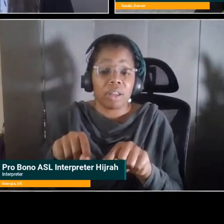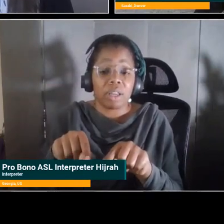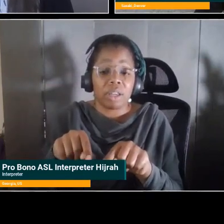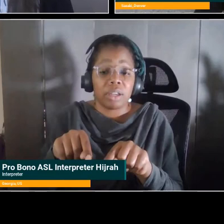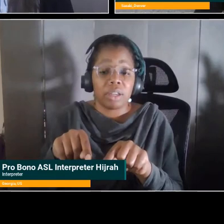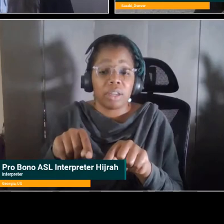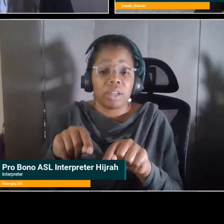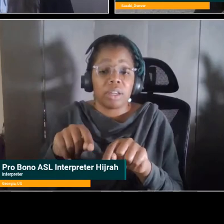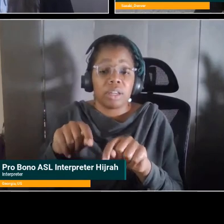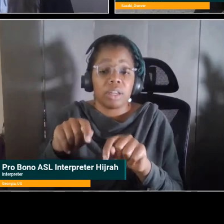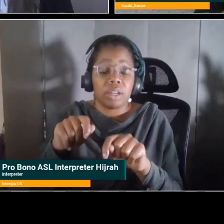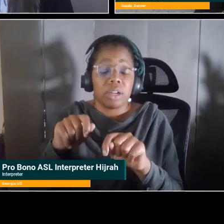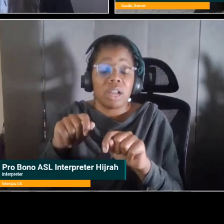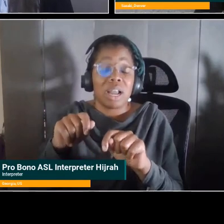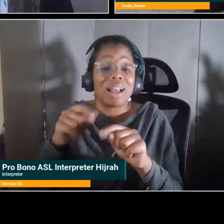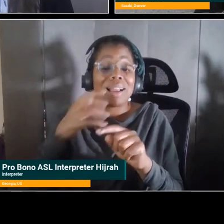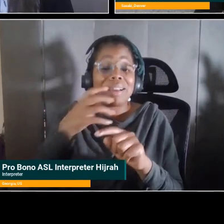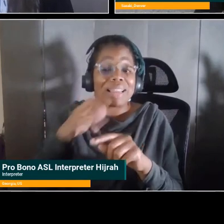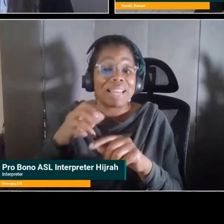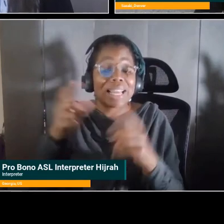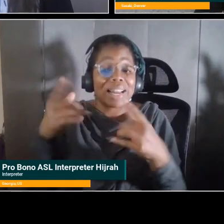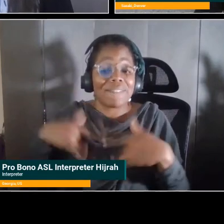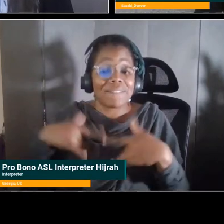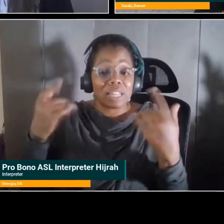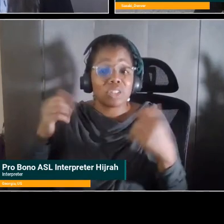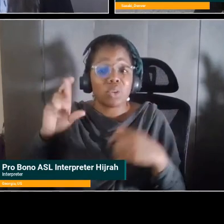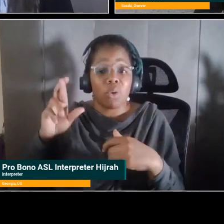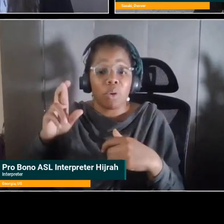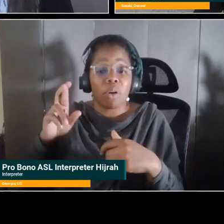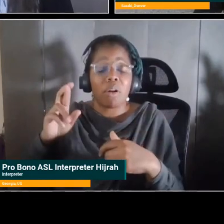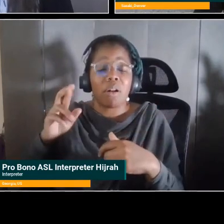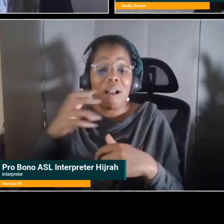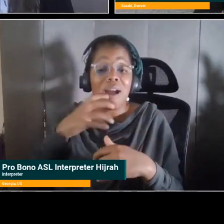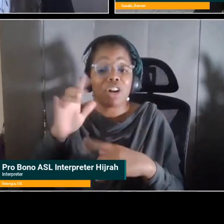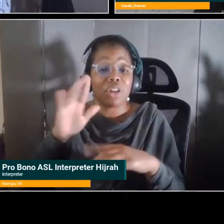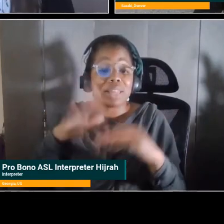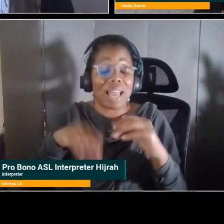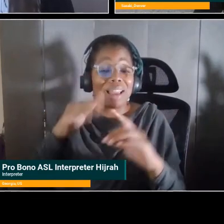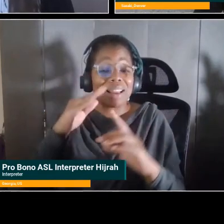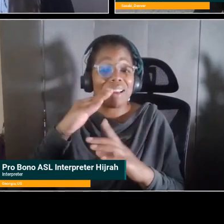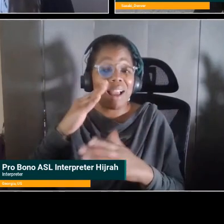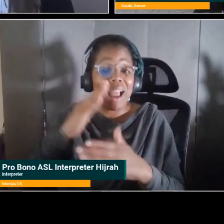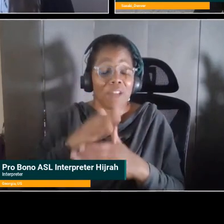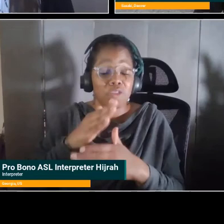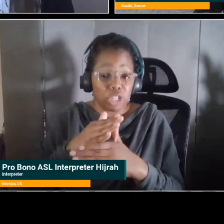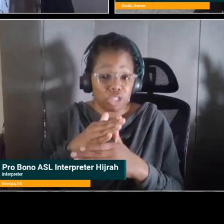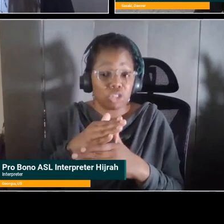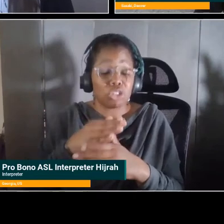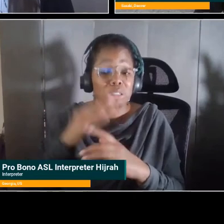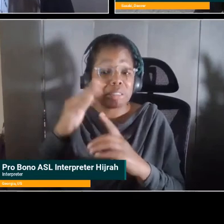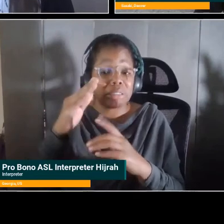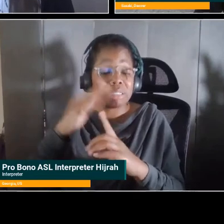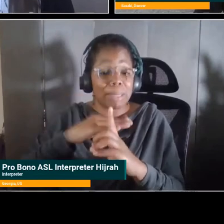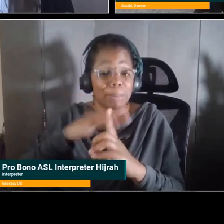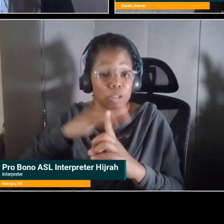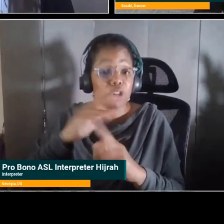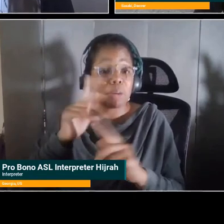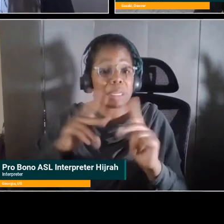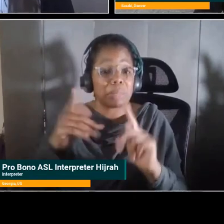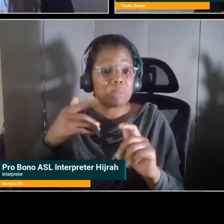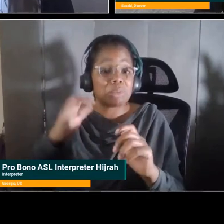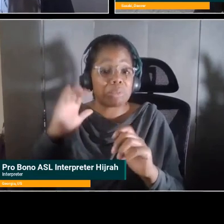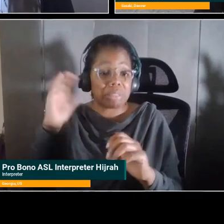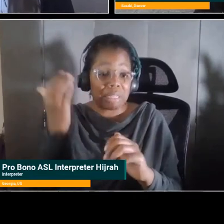extreme heat events or like hotter than average temperatures, people do seem to go to water